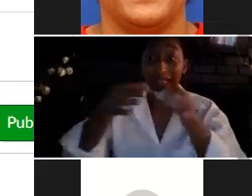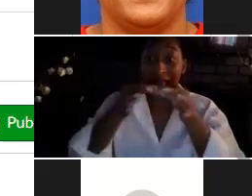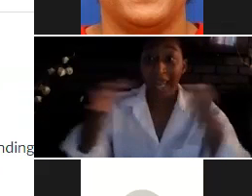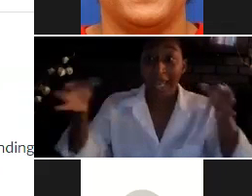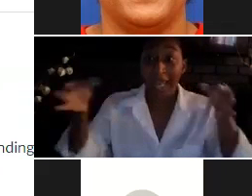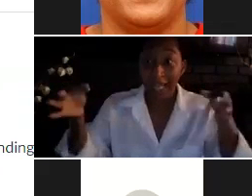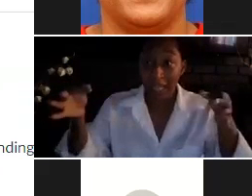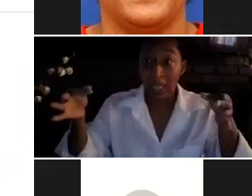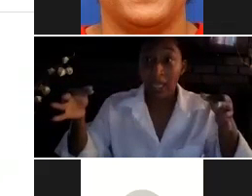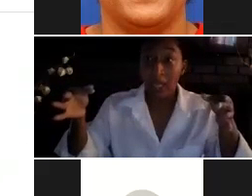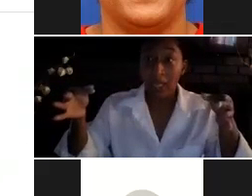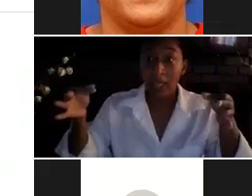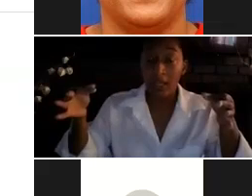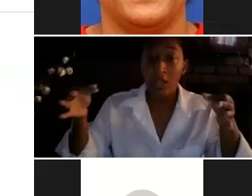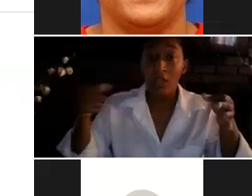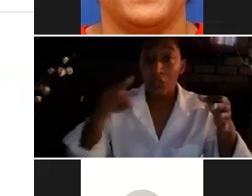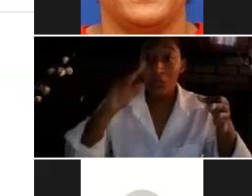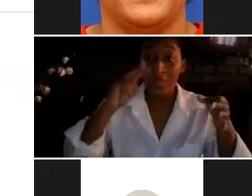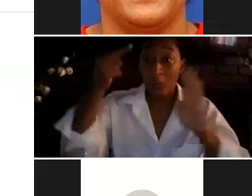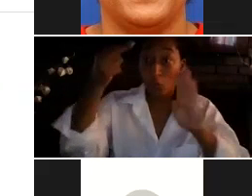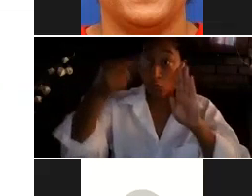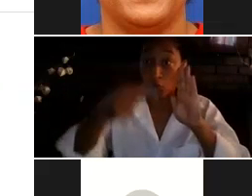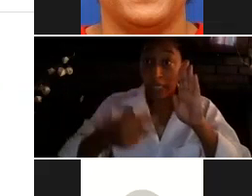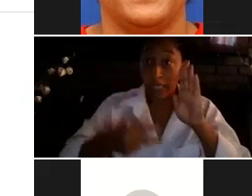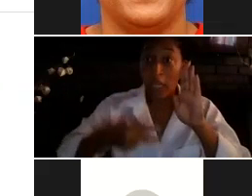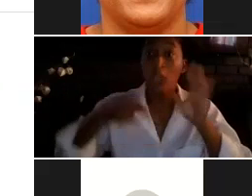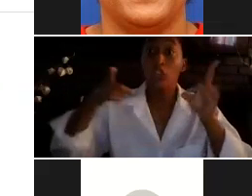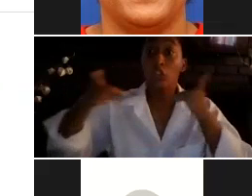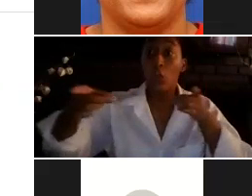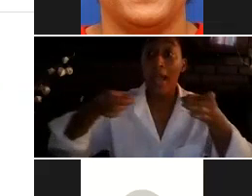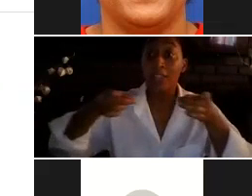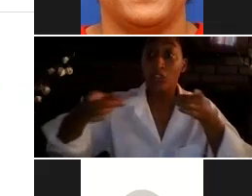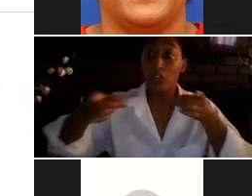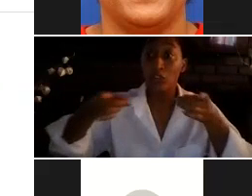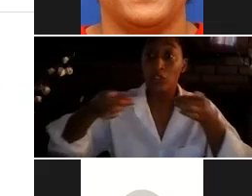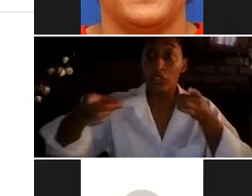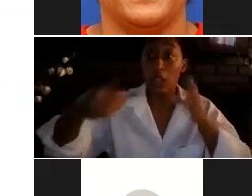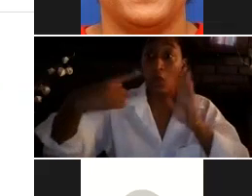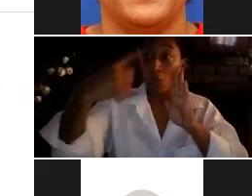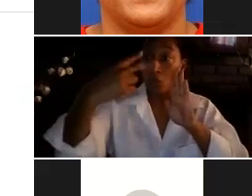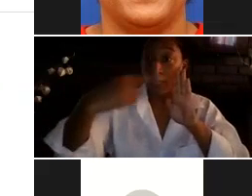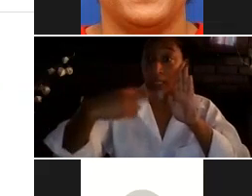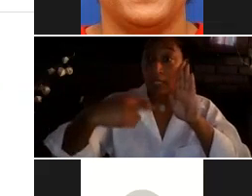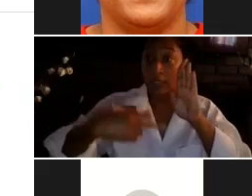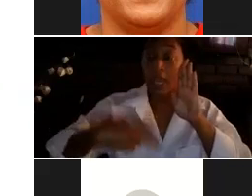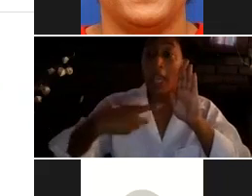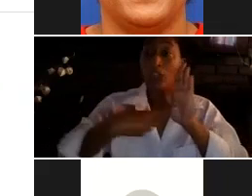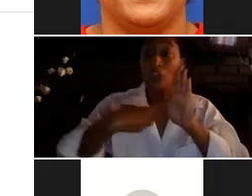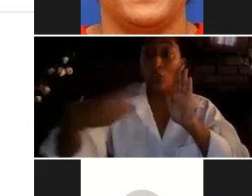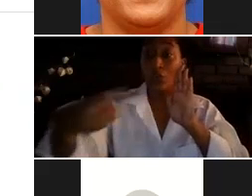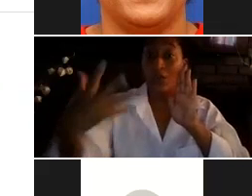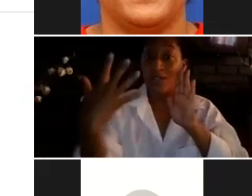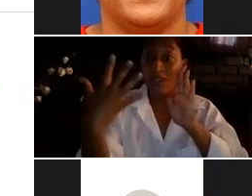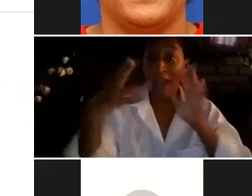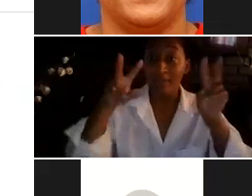if you begin reading under directions, it tells you the 5 topic areas: astronomy, mechanics,